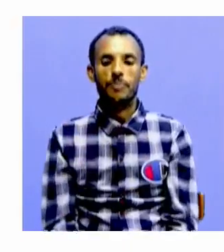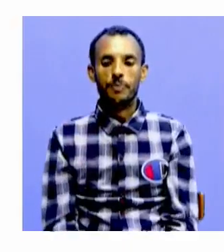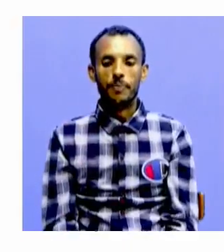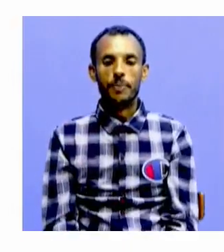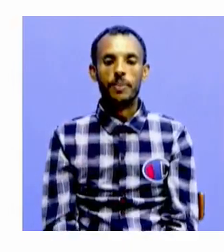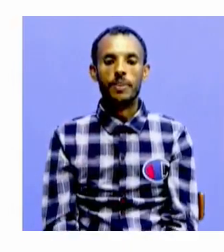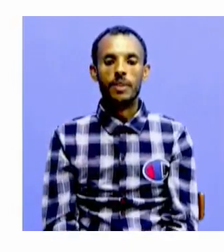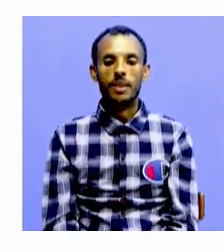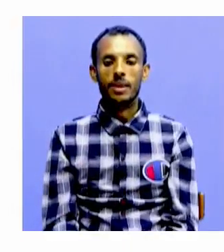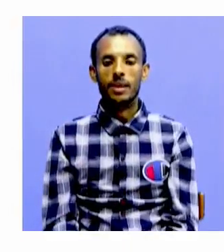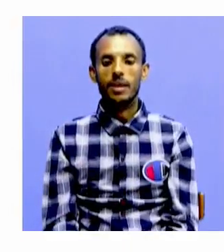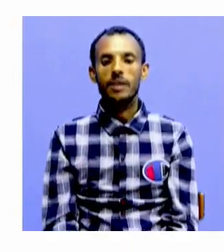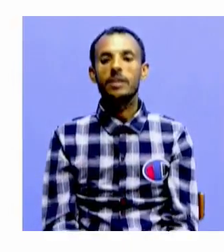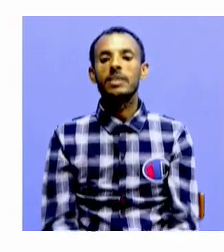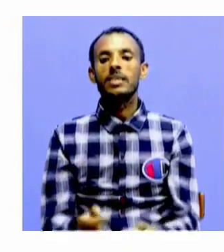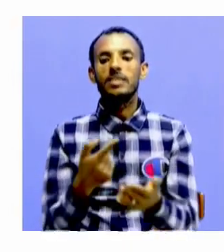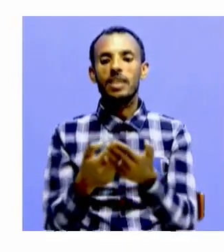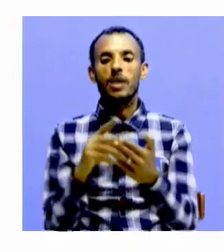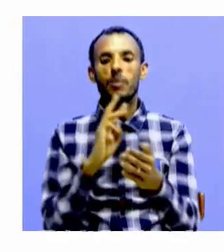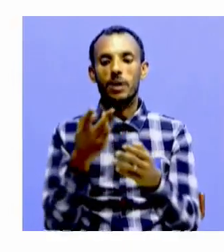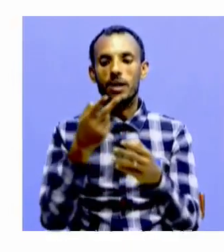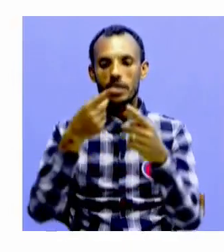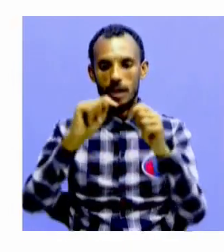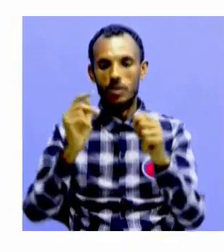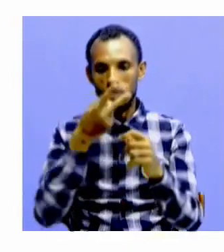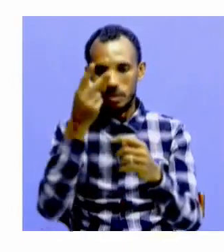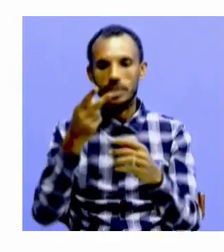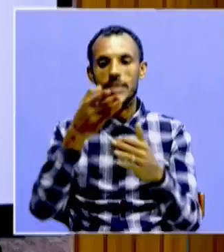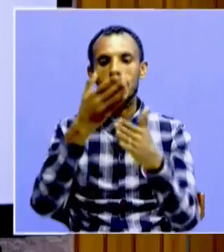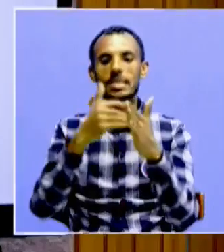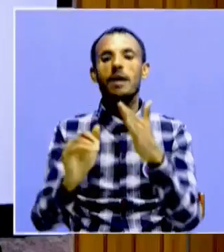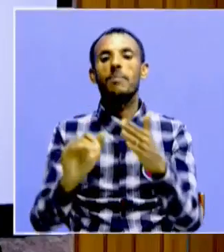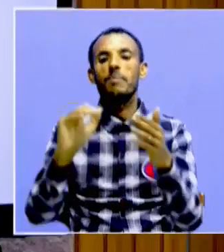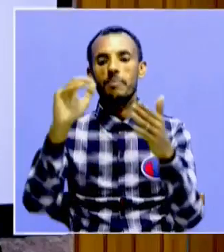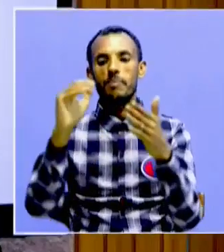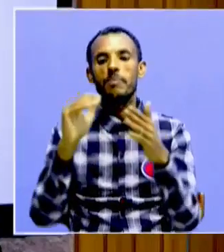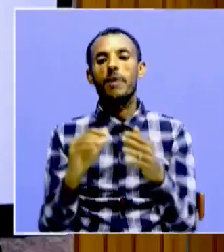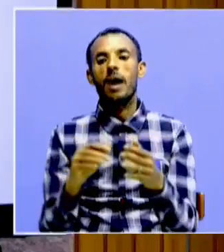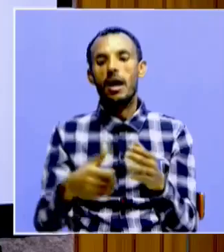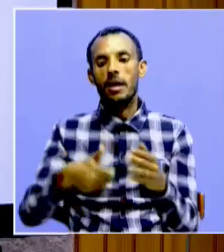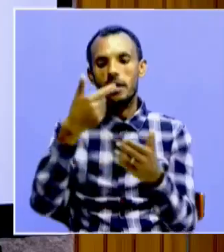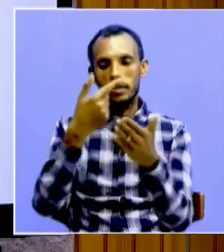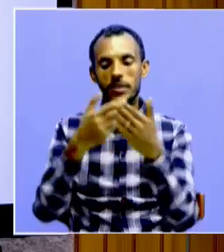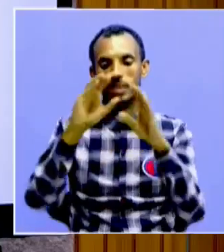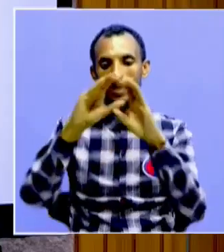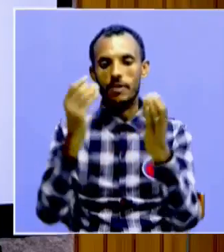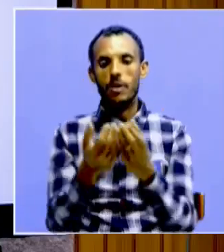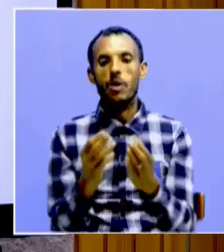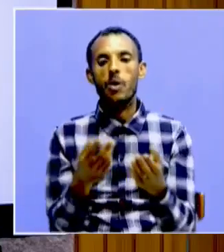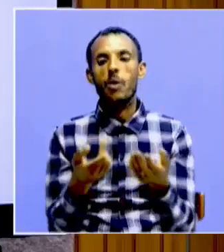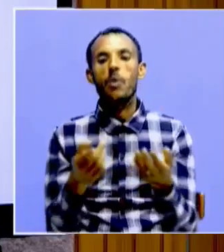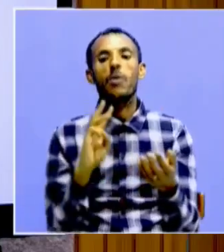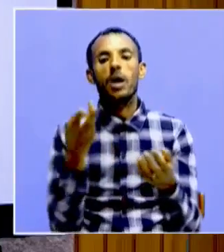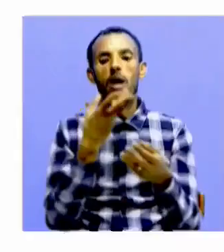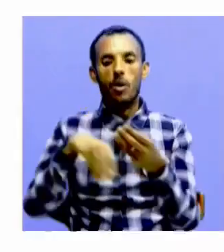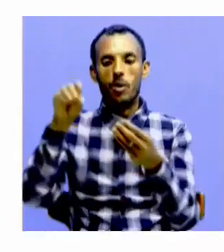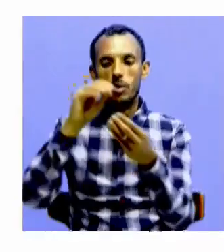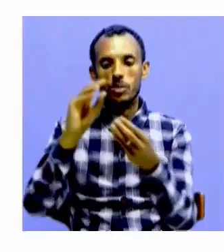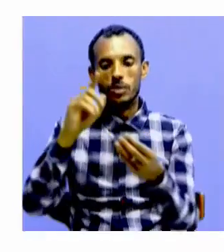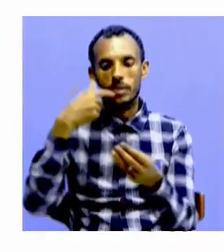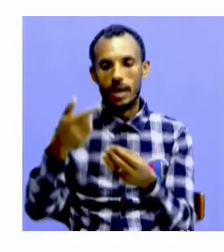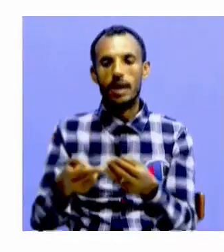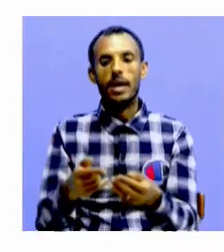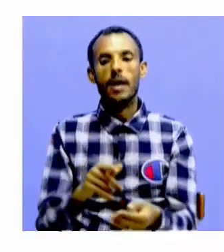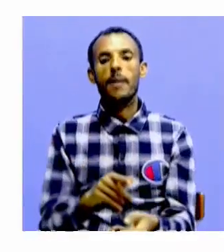Right? And then we try to see some names under these categories. Yes? We also say what? The